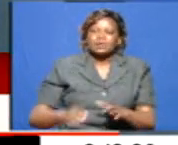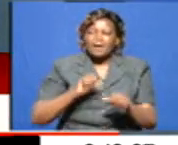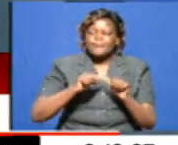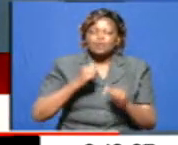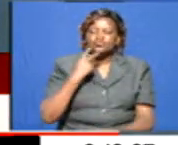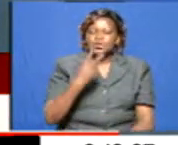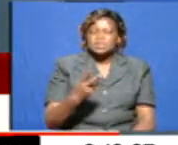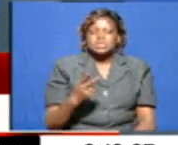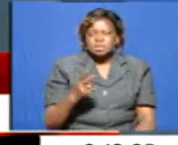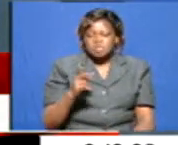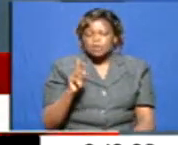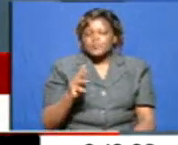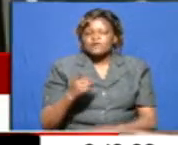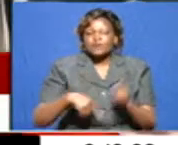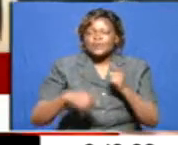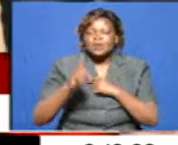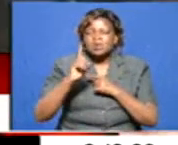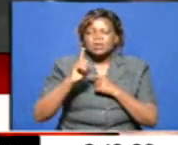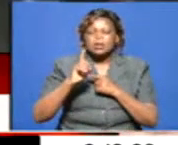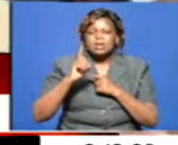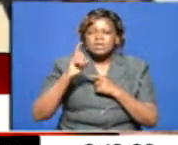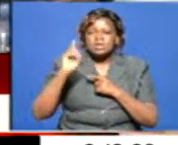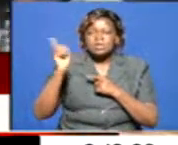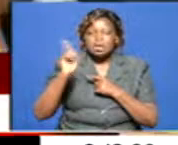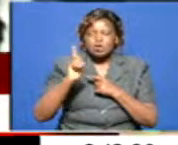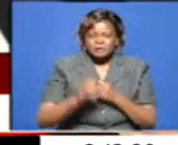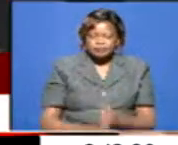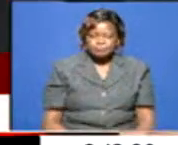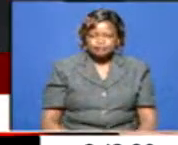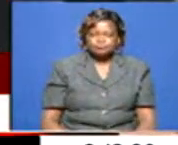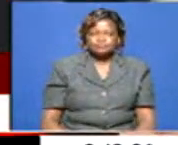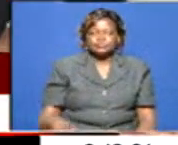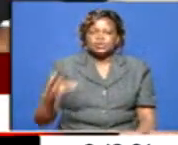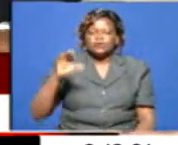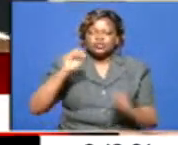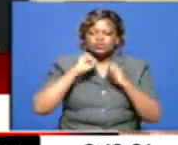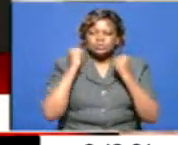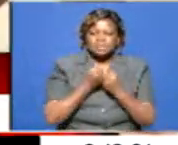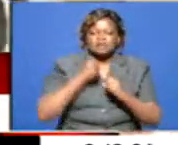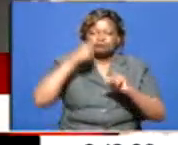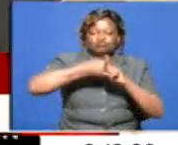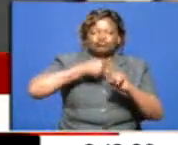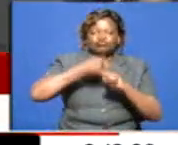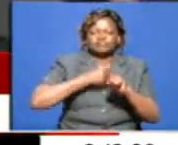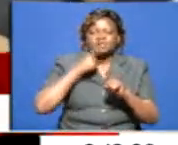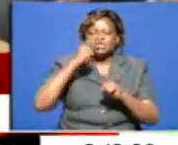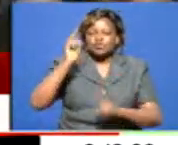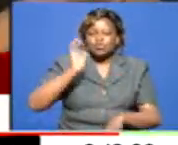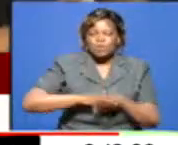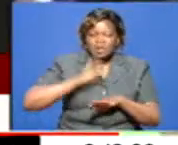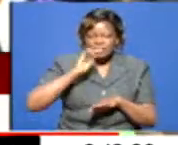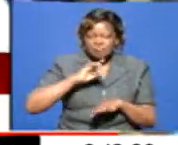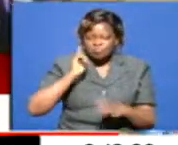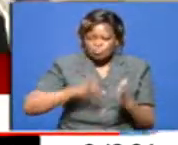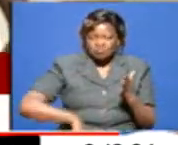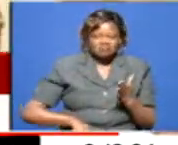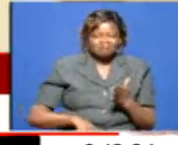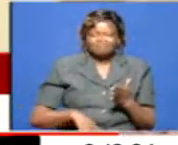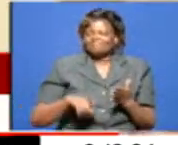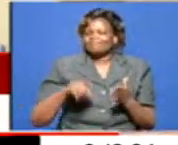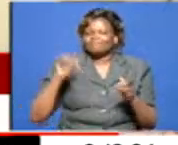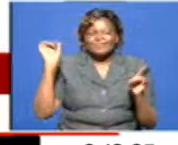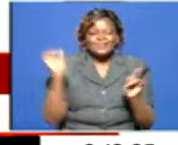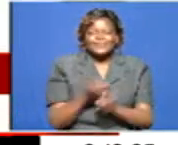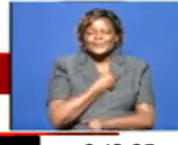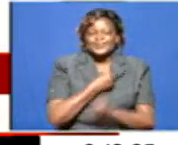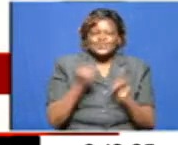away from Nairobi. Speaking in Nairobi, civil society activists have condemned the act, terming it a gross violation of human